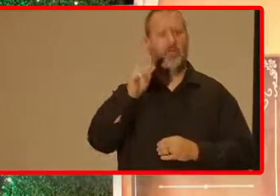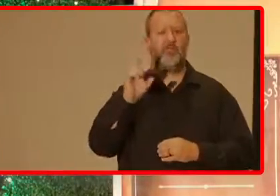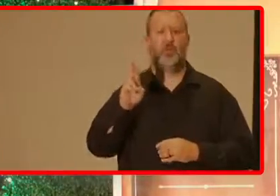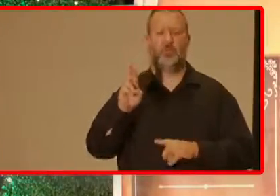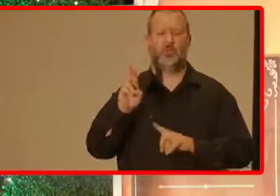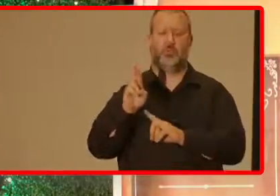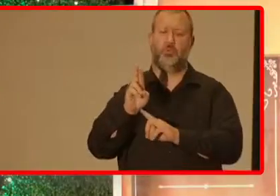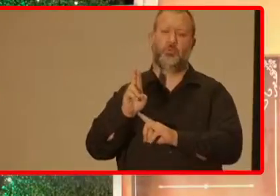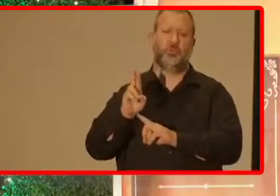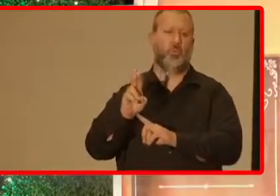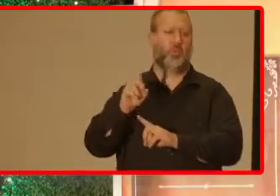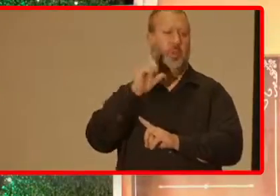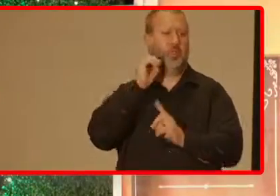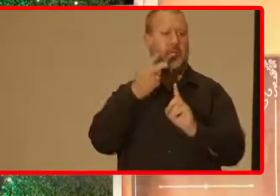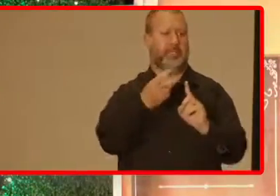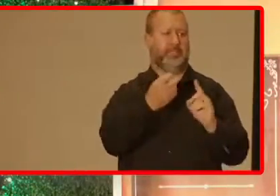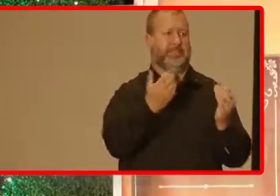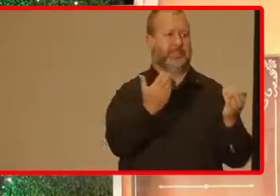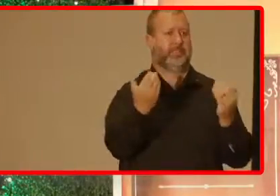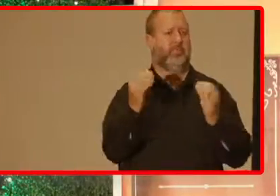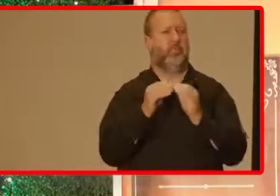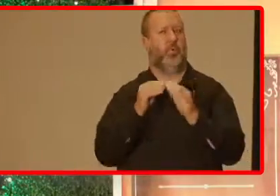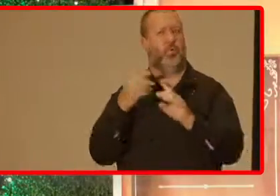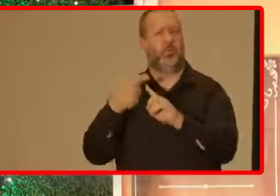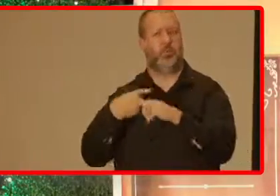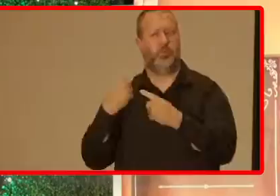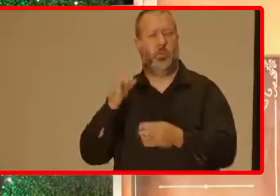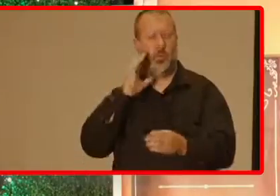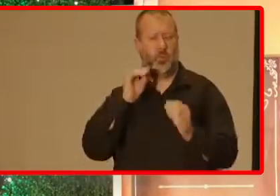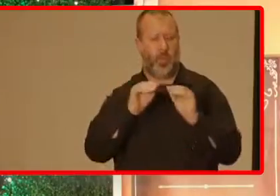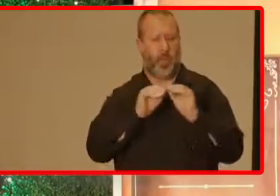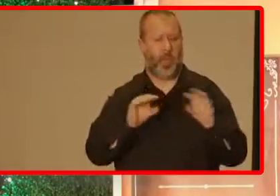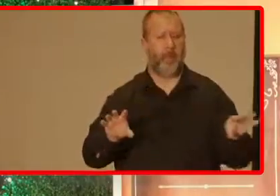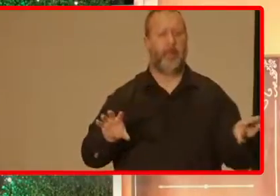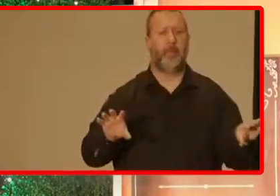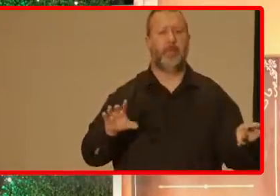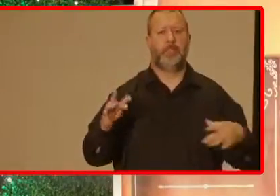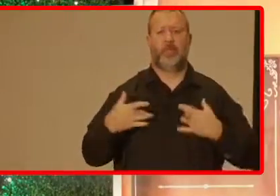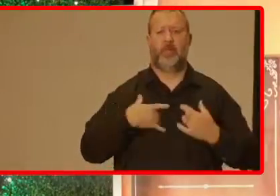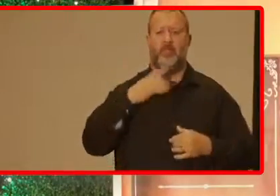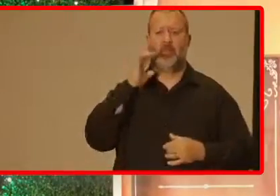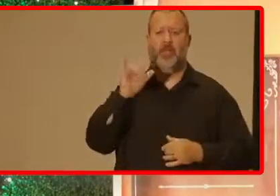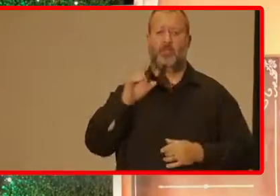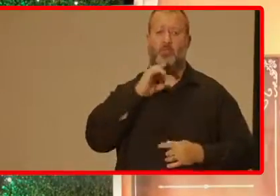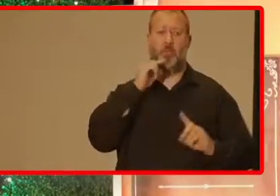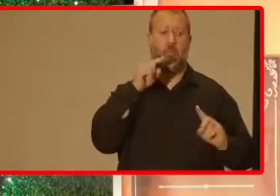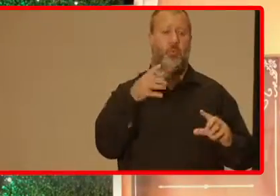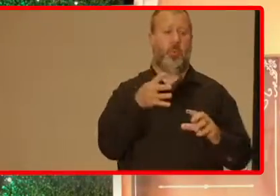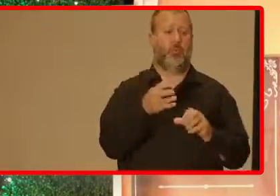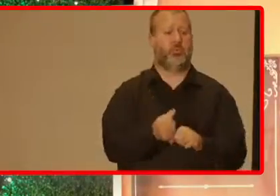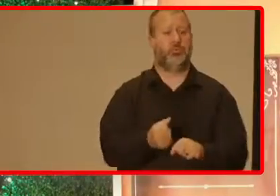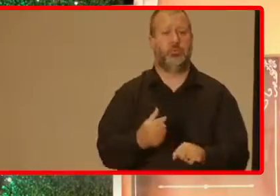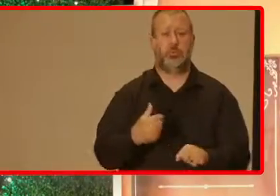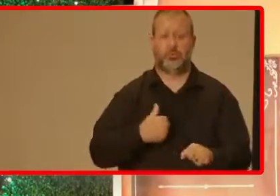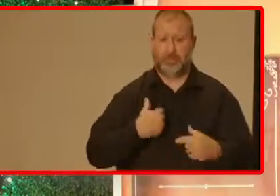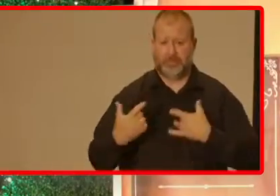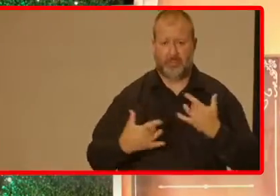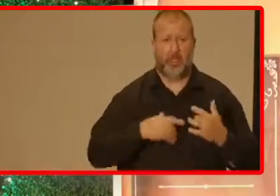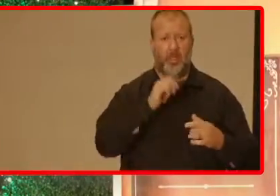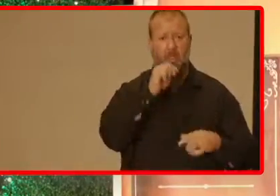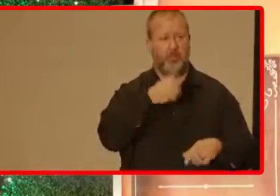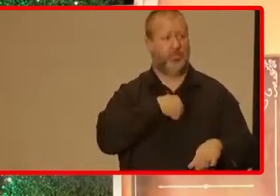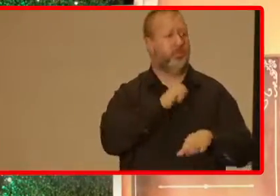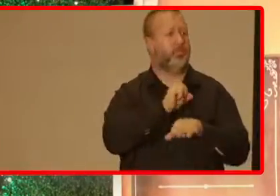recruitment efforts over the coming months, and we're excited about that. So, in summary, I'm excited. I love my